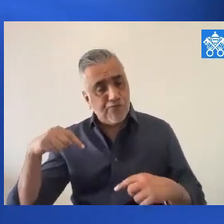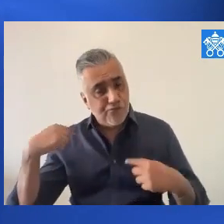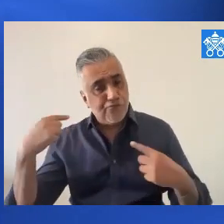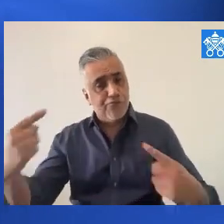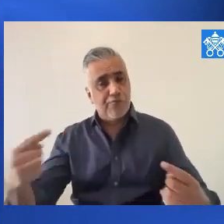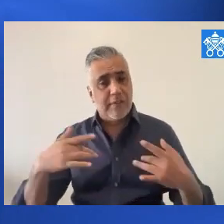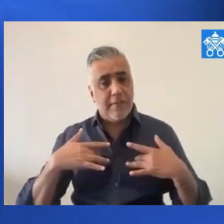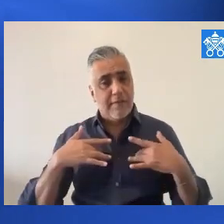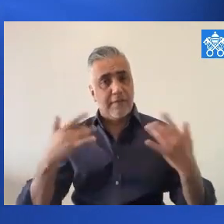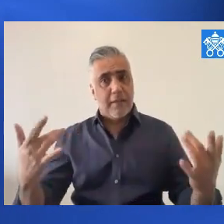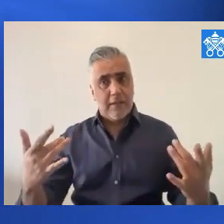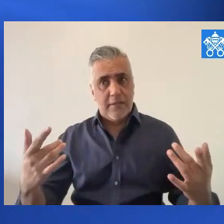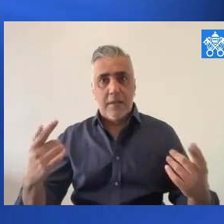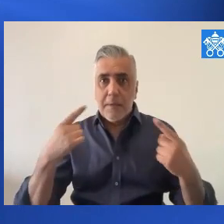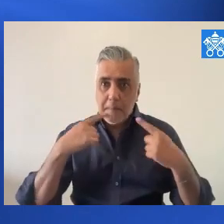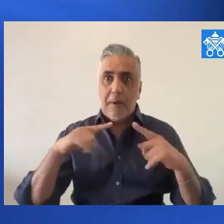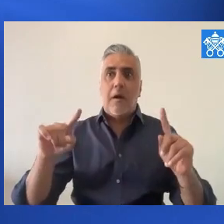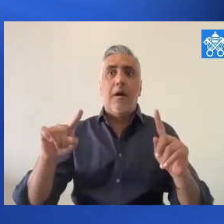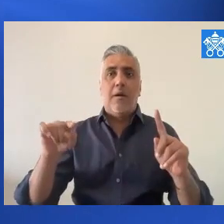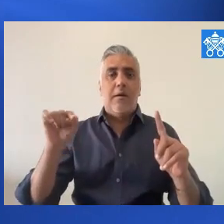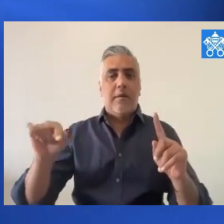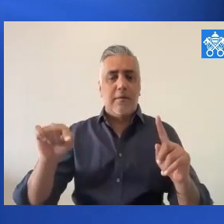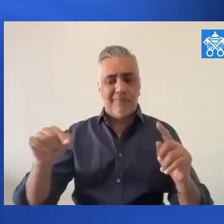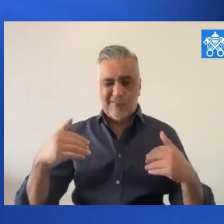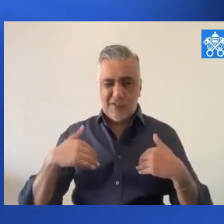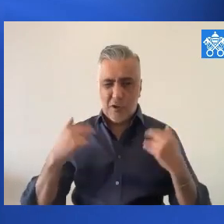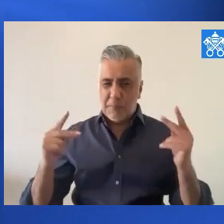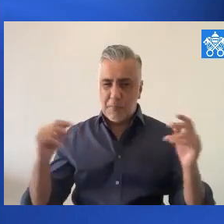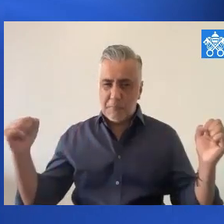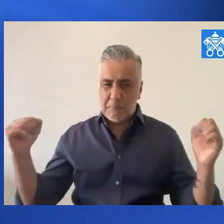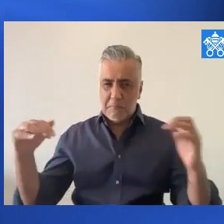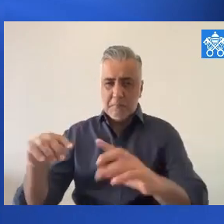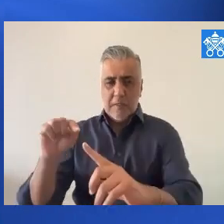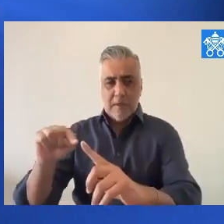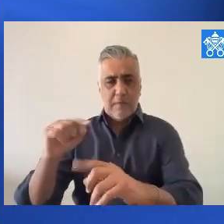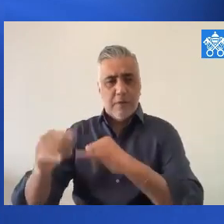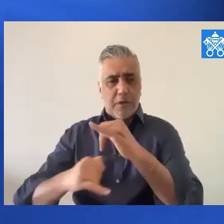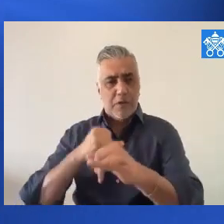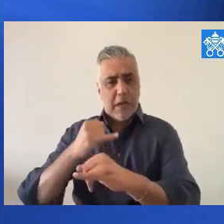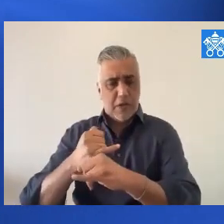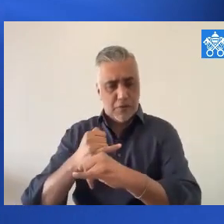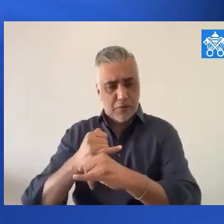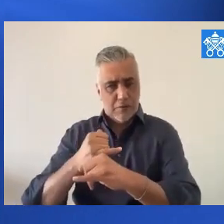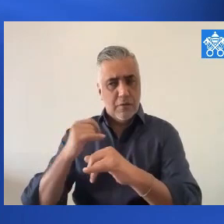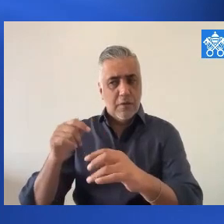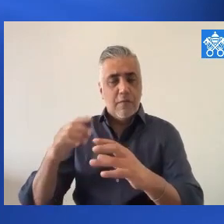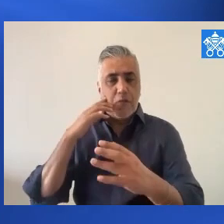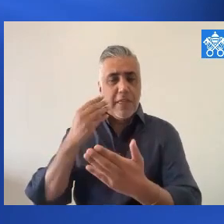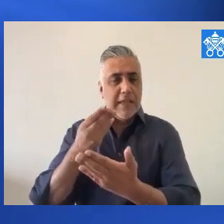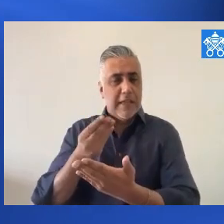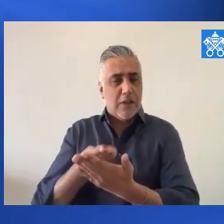of what was a long-awaited event, bringing together young people for